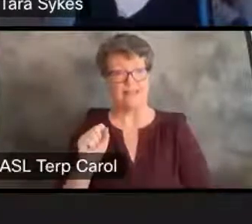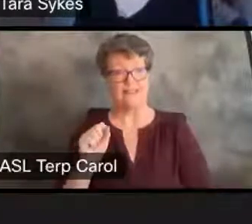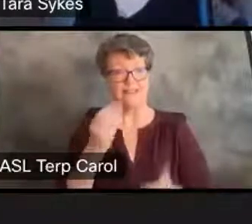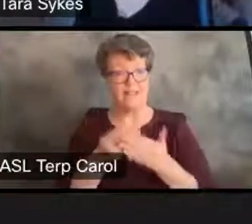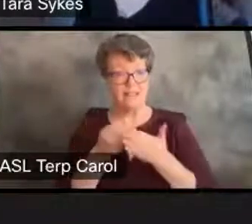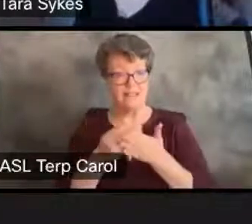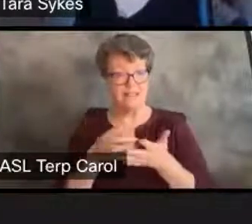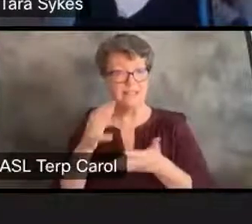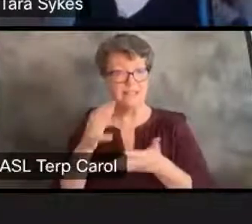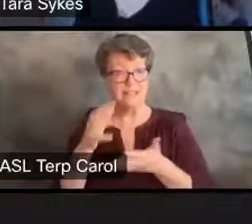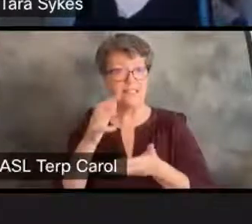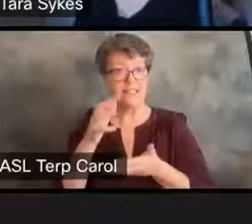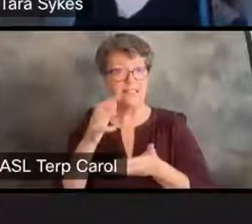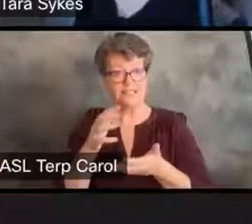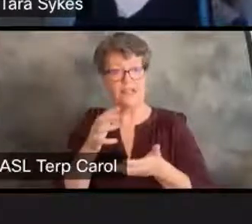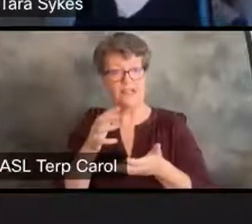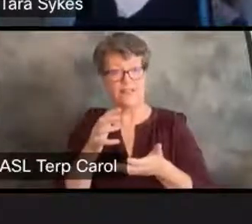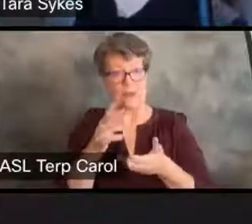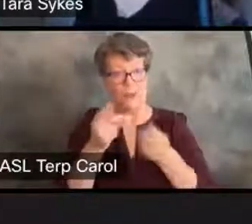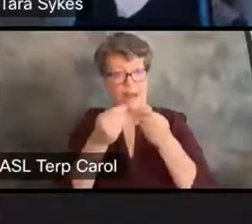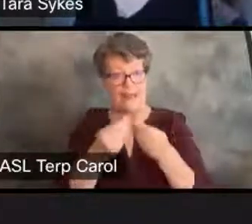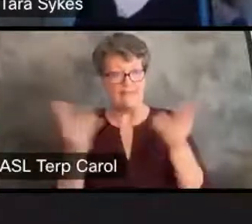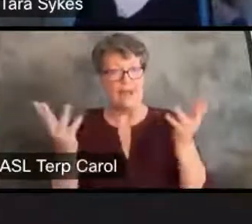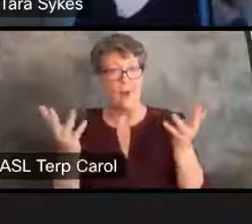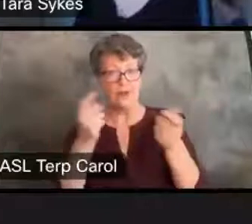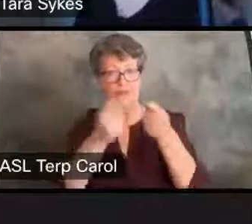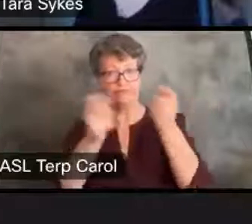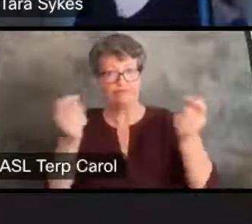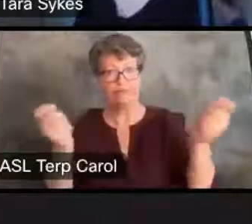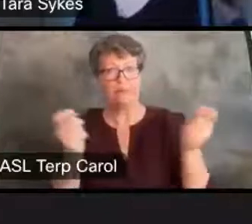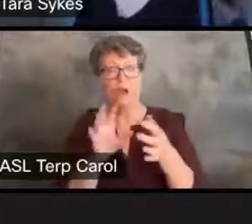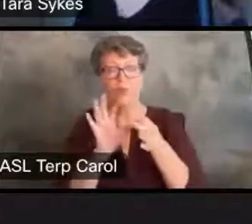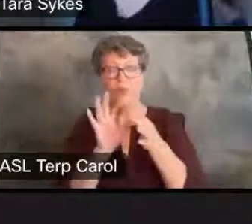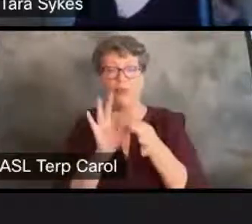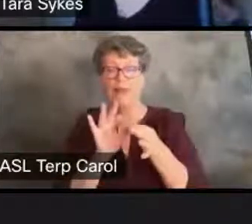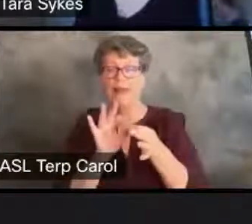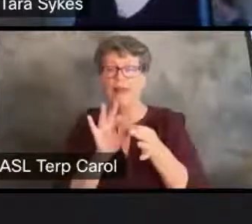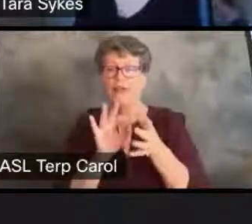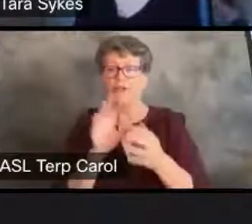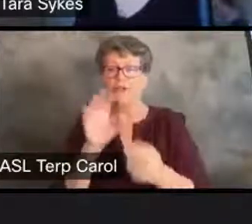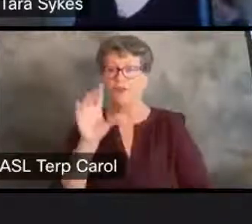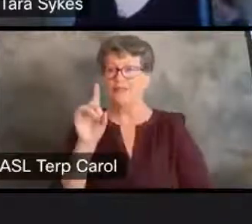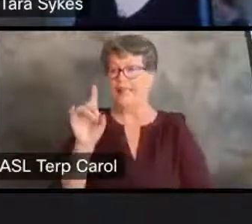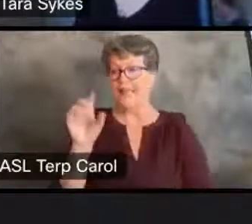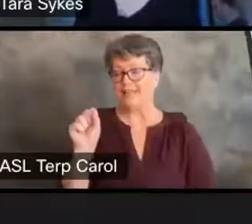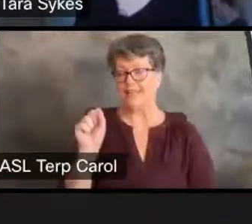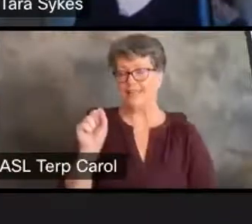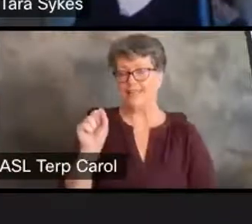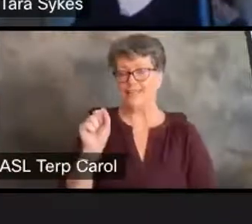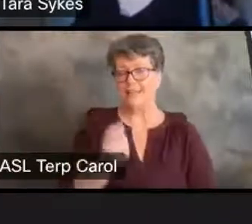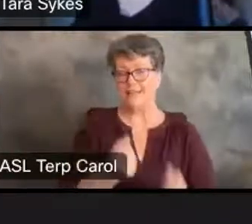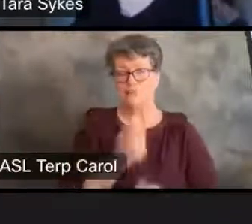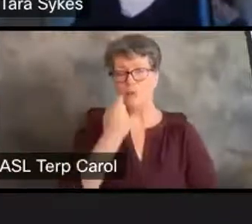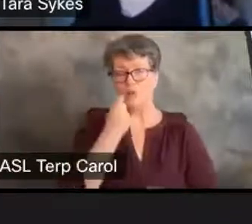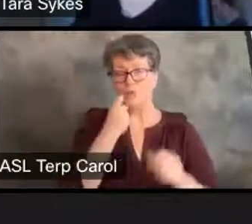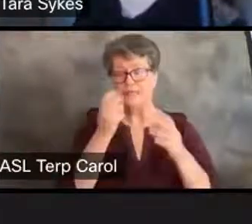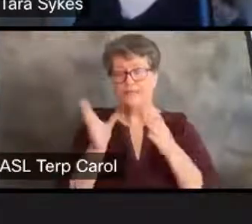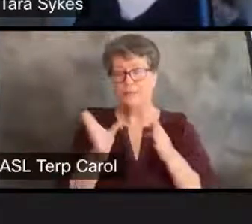with those. Talk a little bit more about the HCBS funds that we have looking to give